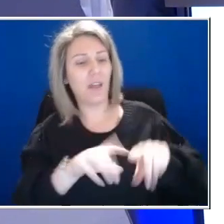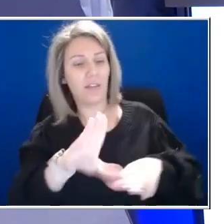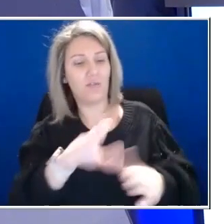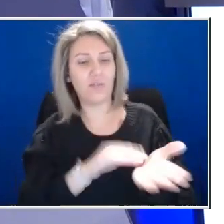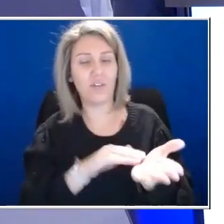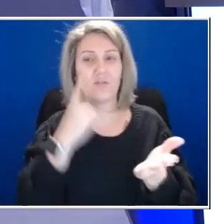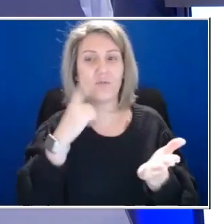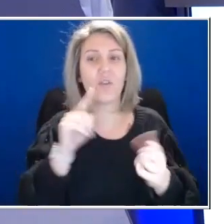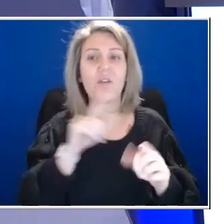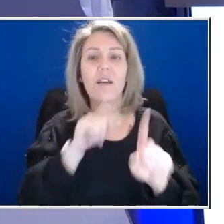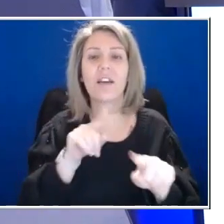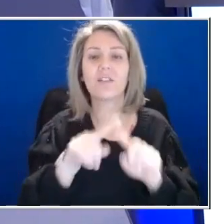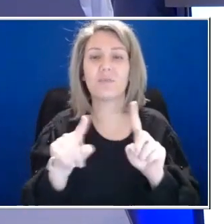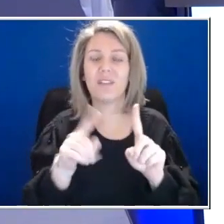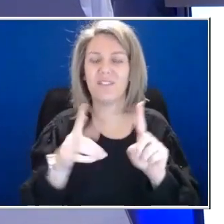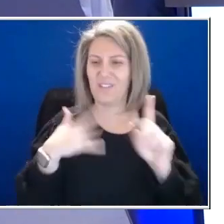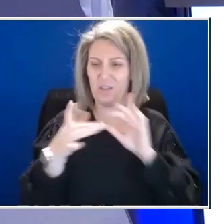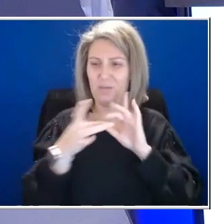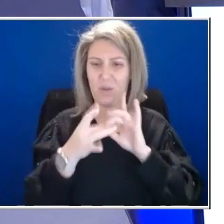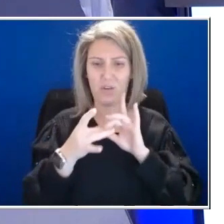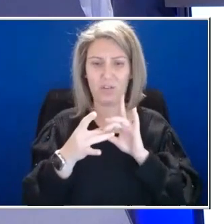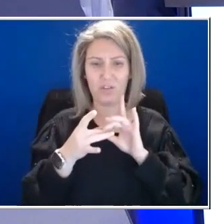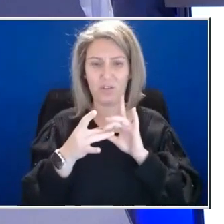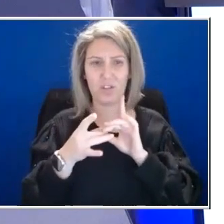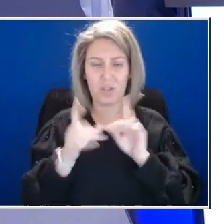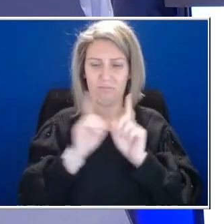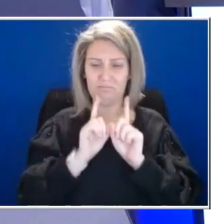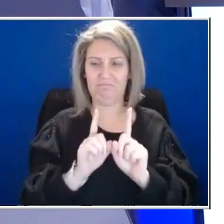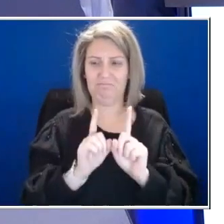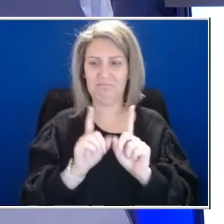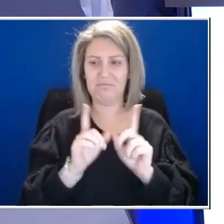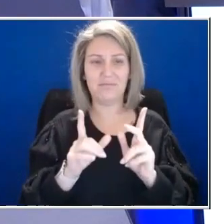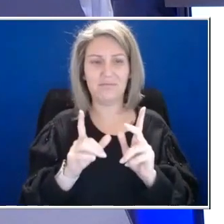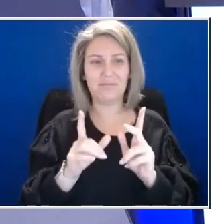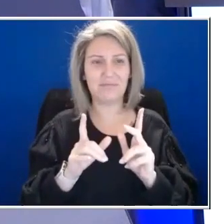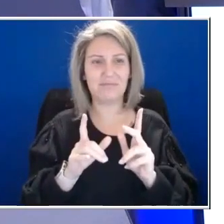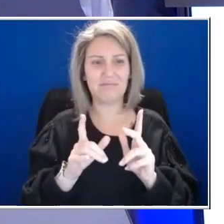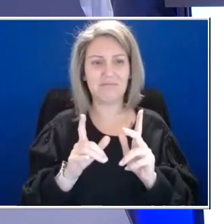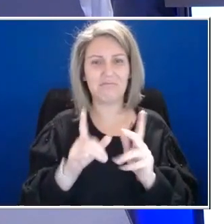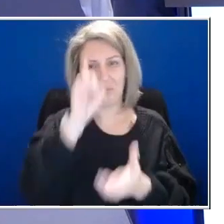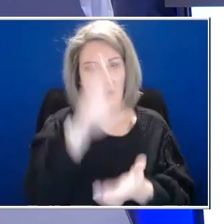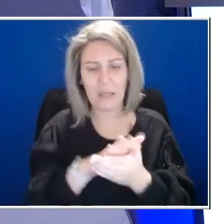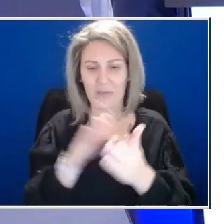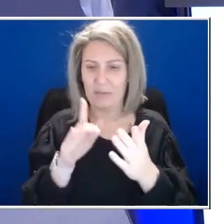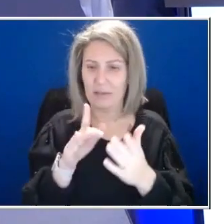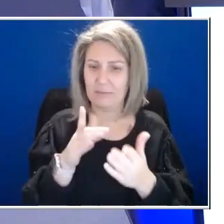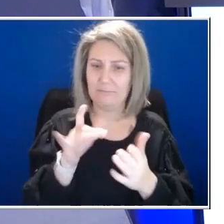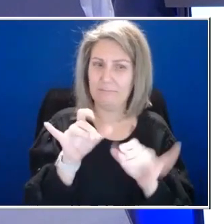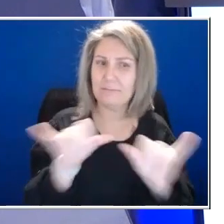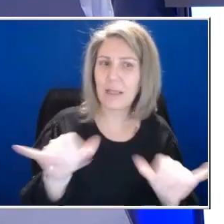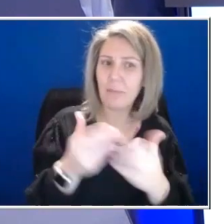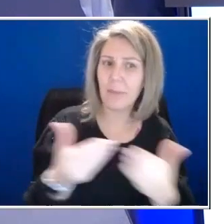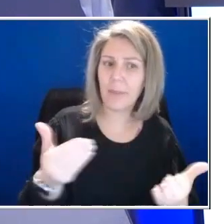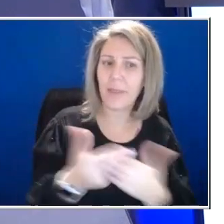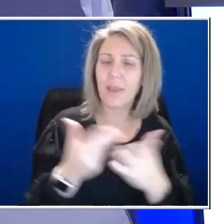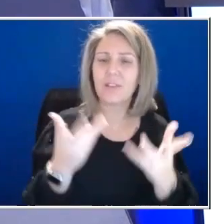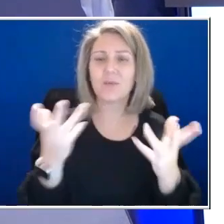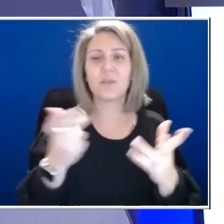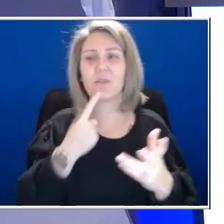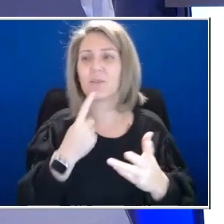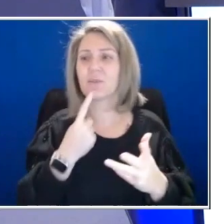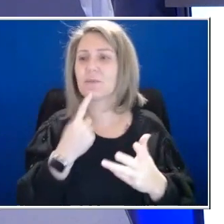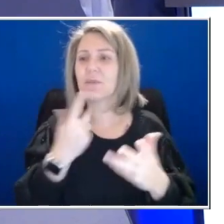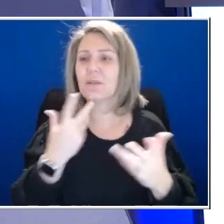like it's a partnership and they're kind of walking alongside with their healthcare. Just what do you say to someone like Ruth who that